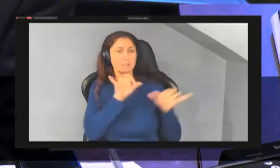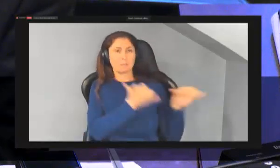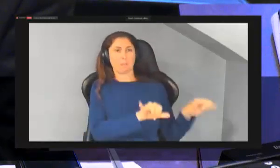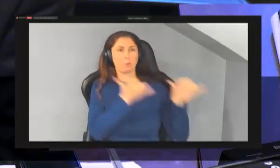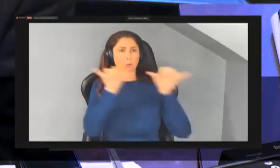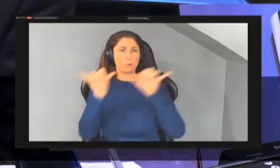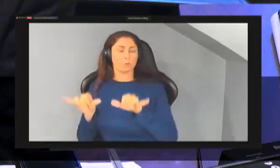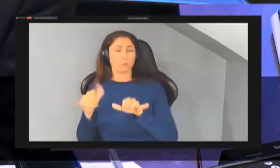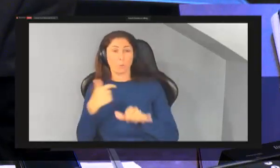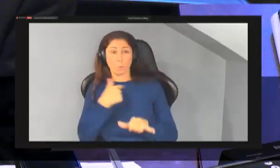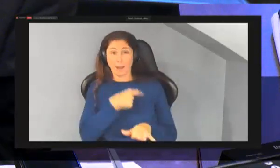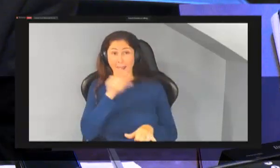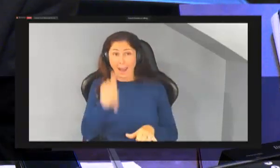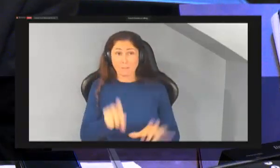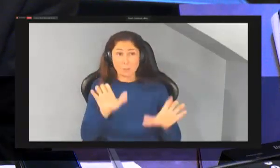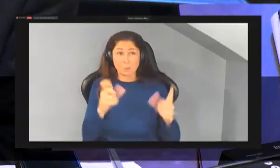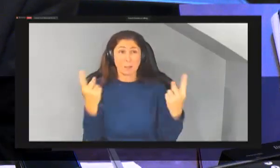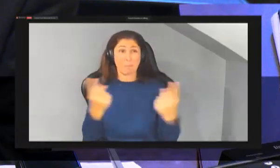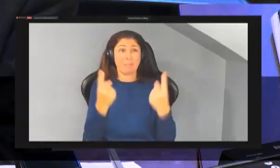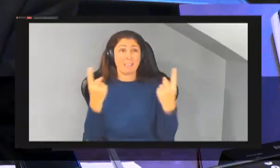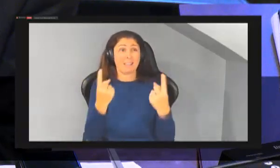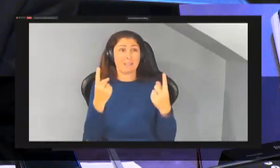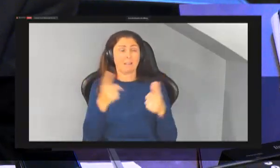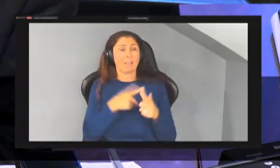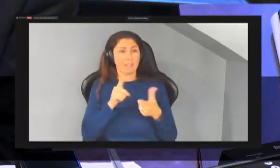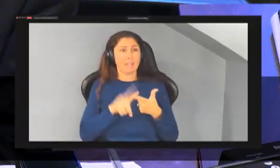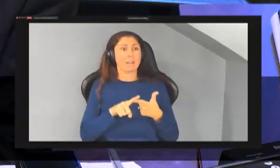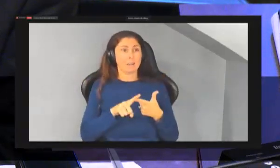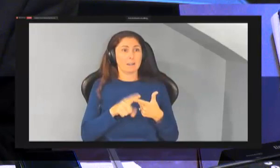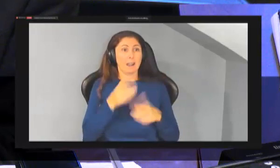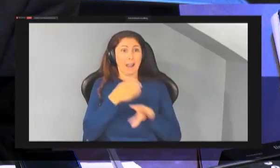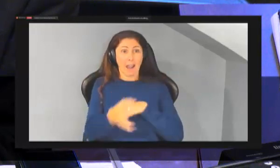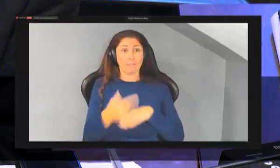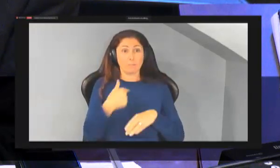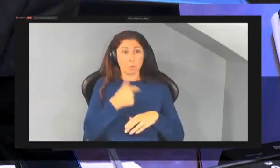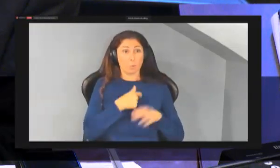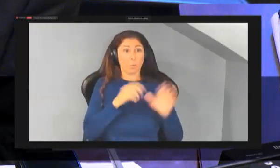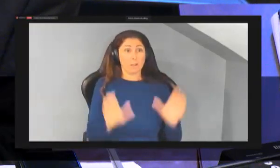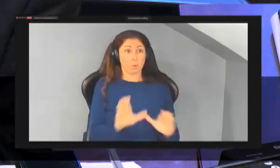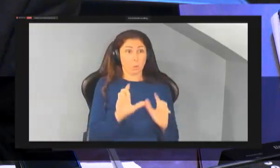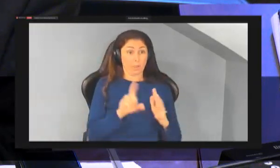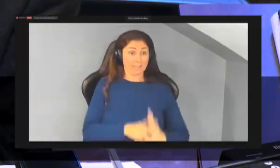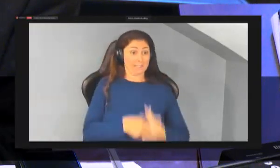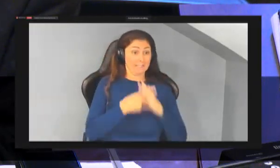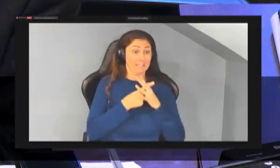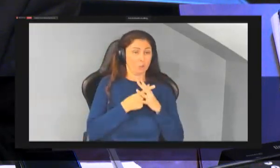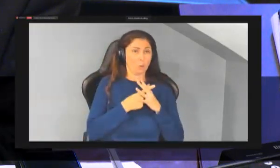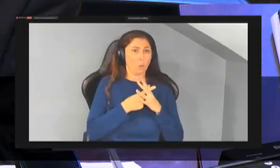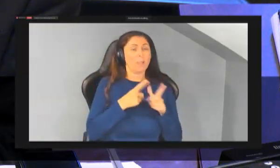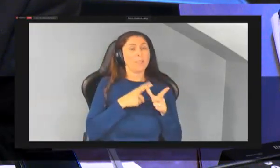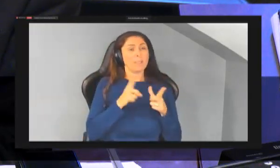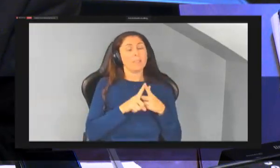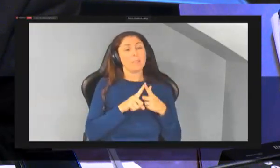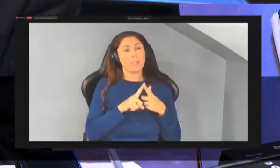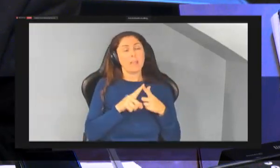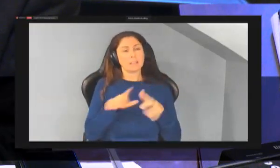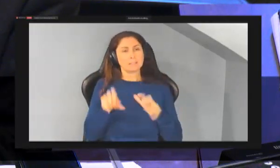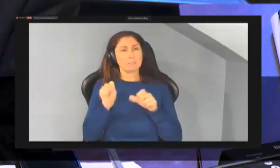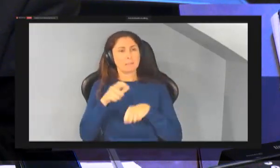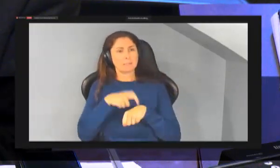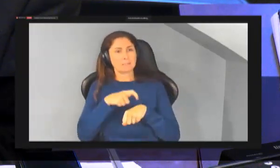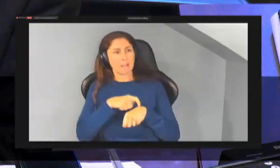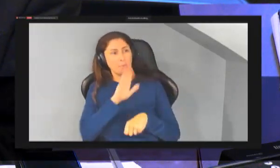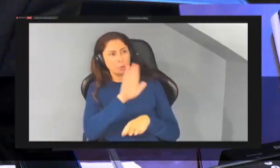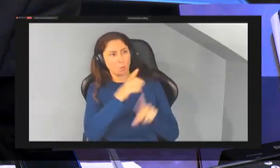we've got to do something. And then after we do this initial thing, let's then spend time, to your point, Councilman